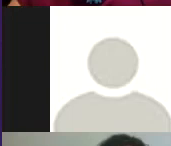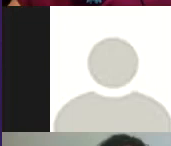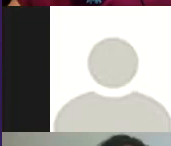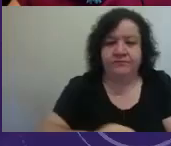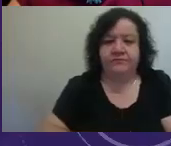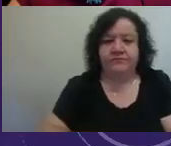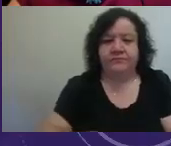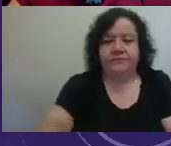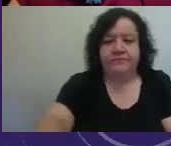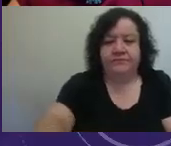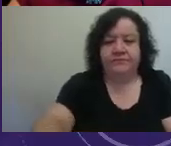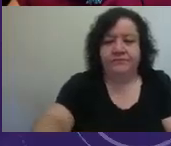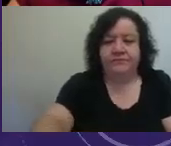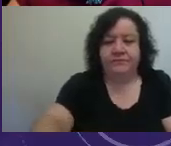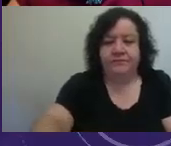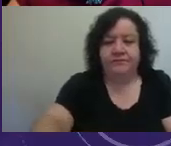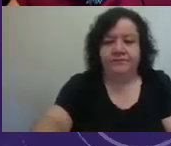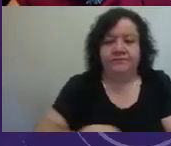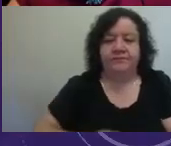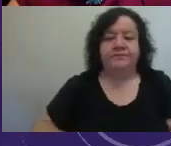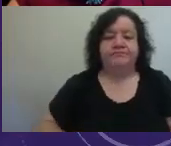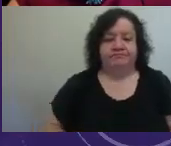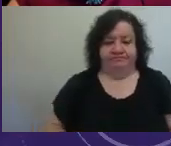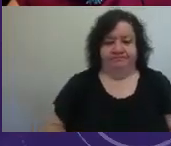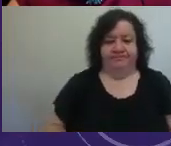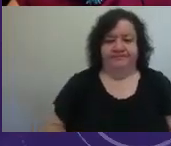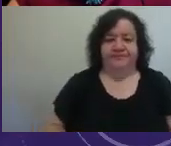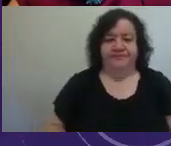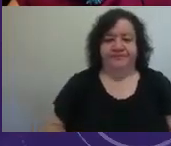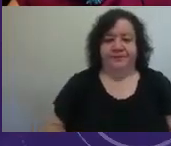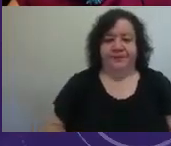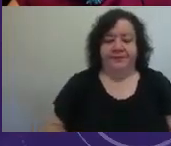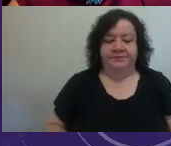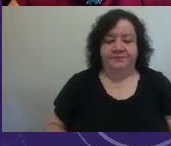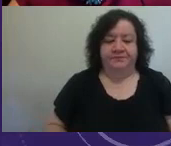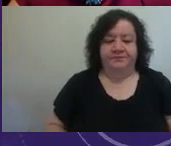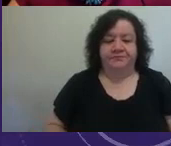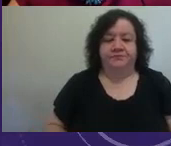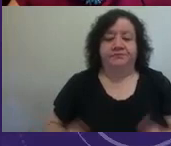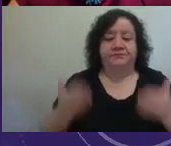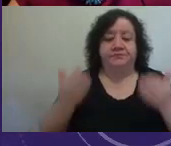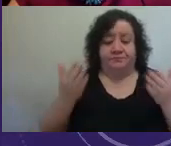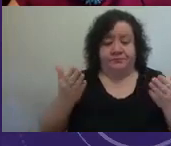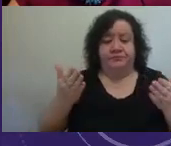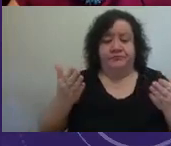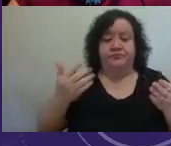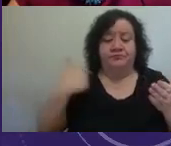And now we will have, again, now that we're using a new interpreter,